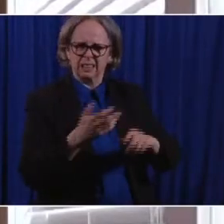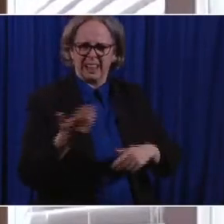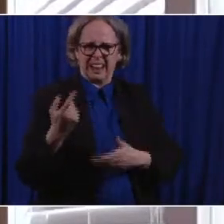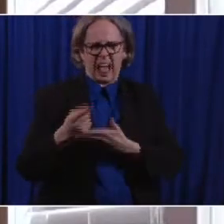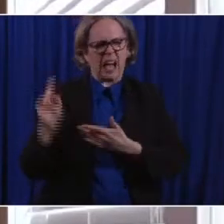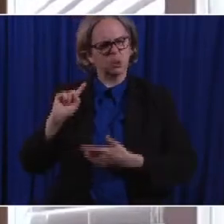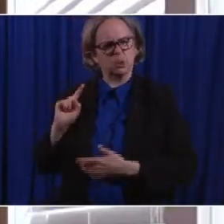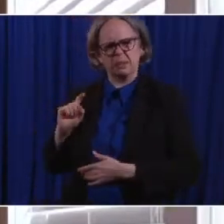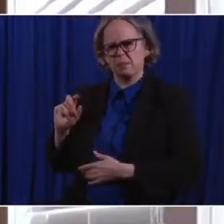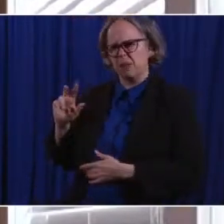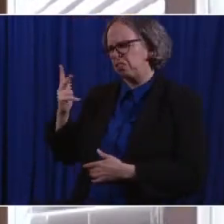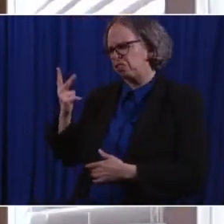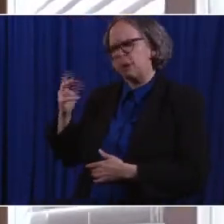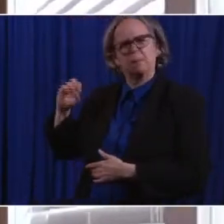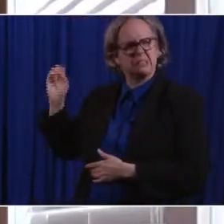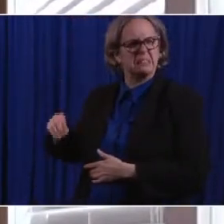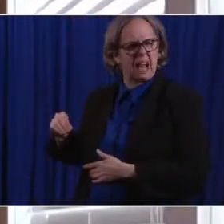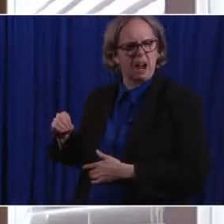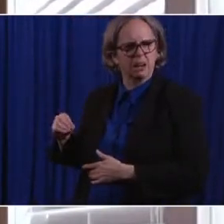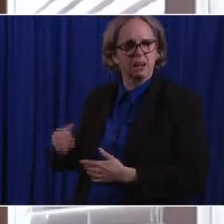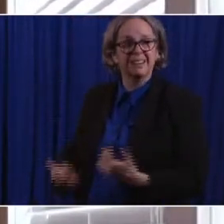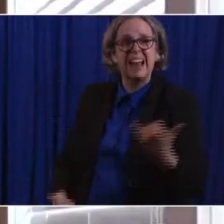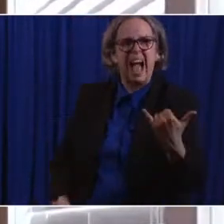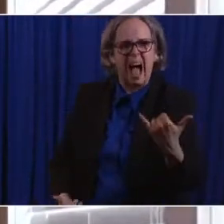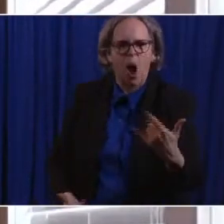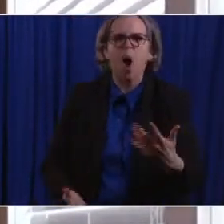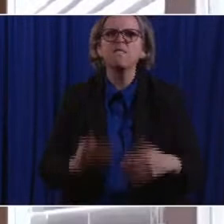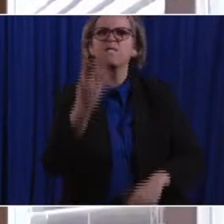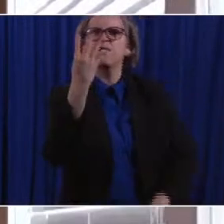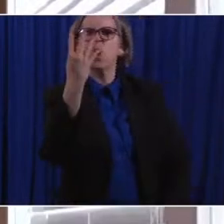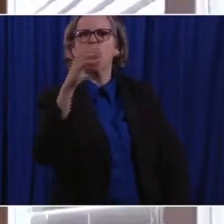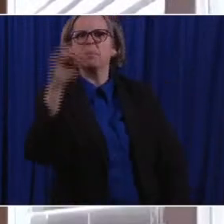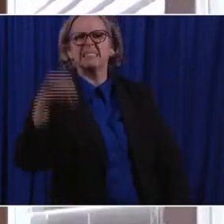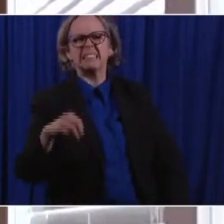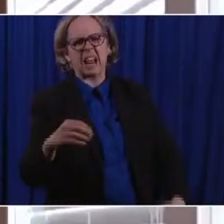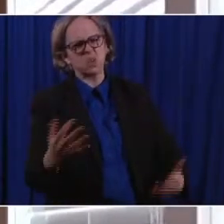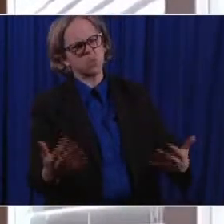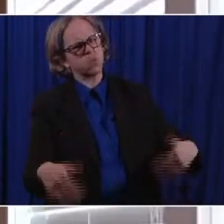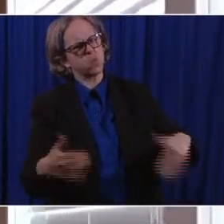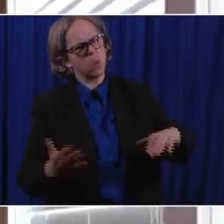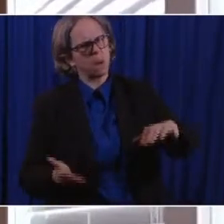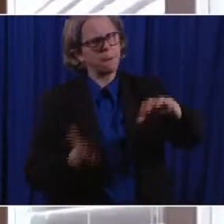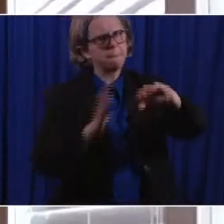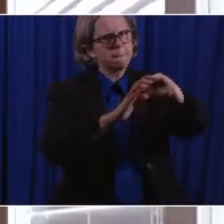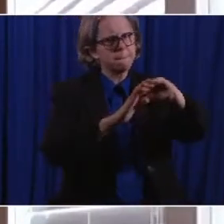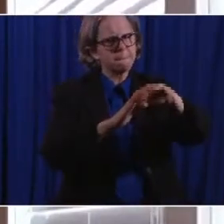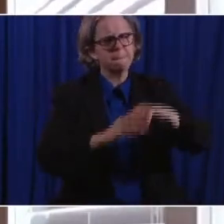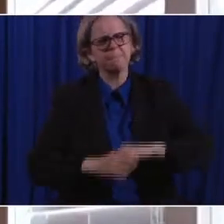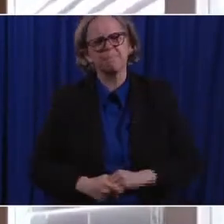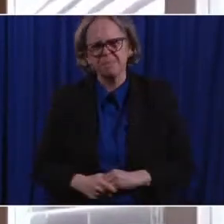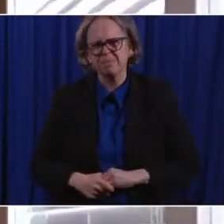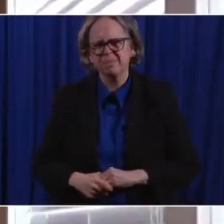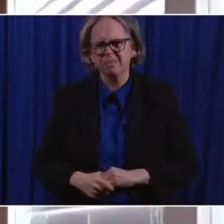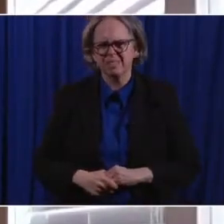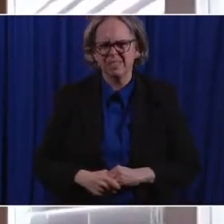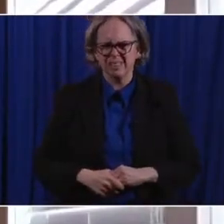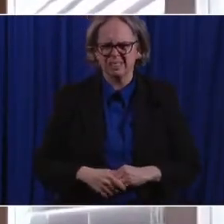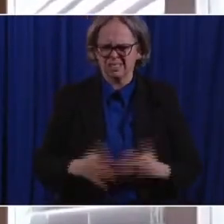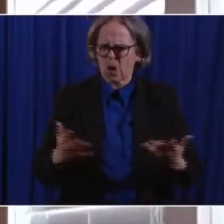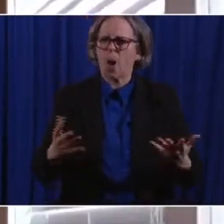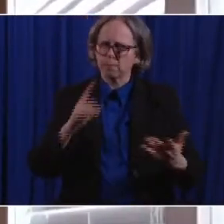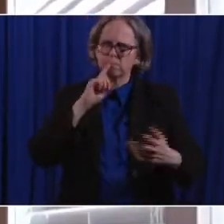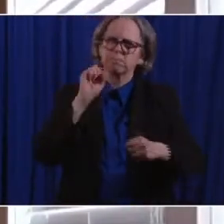mid-March. And while all parts of the state appear to be impacted by rising cases and more